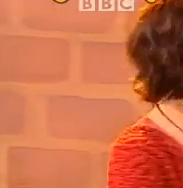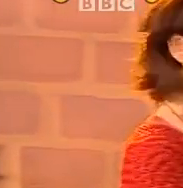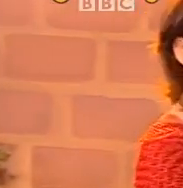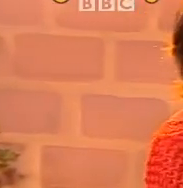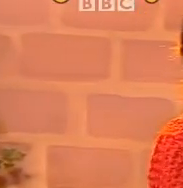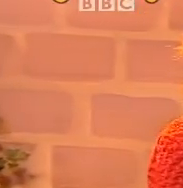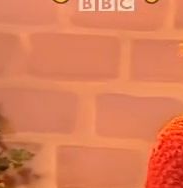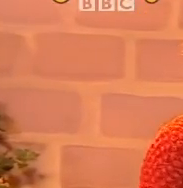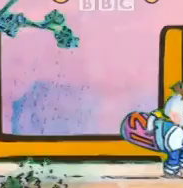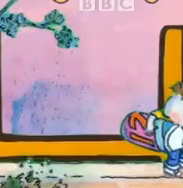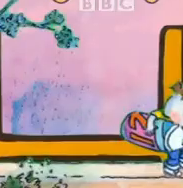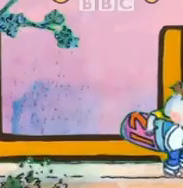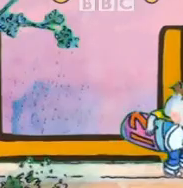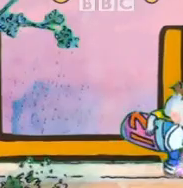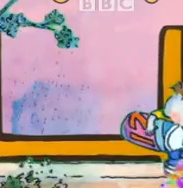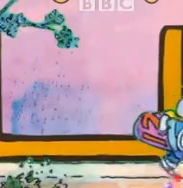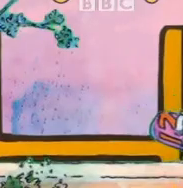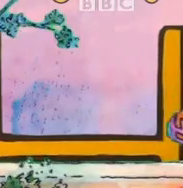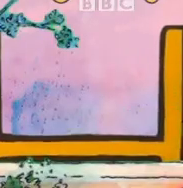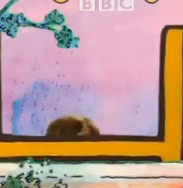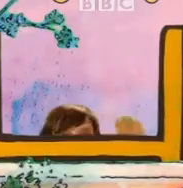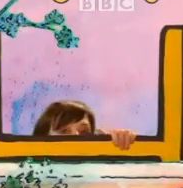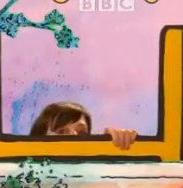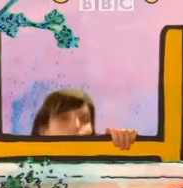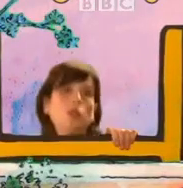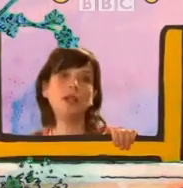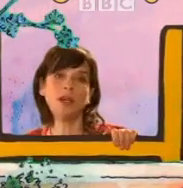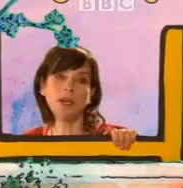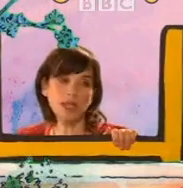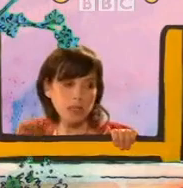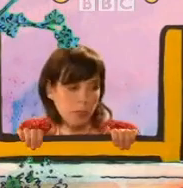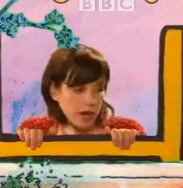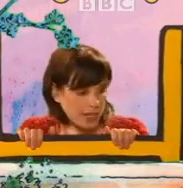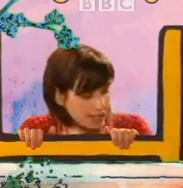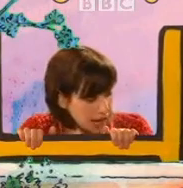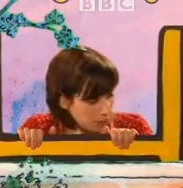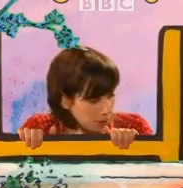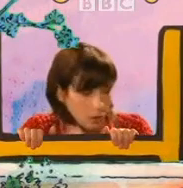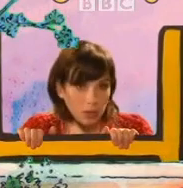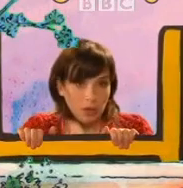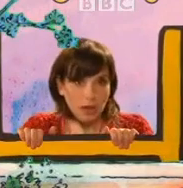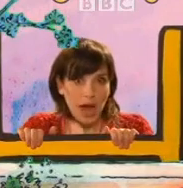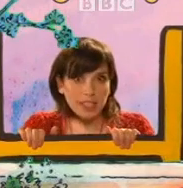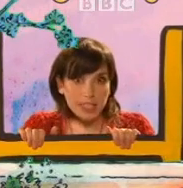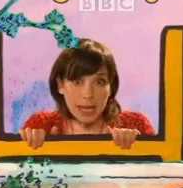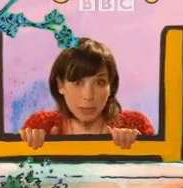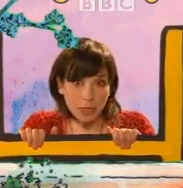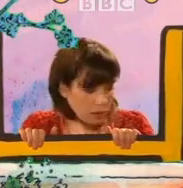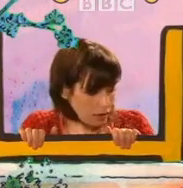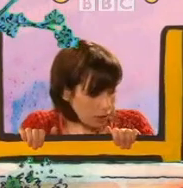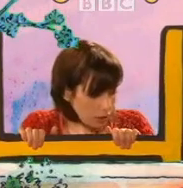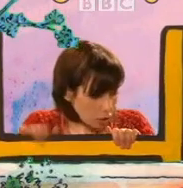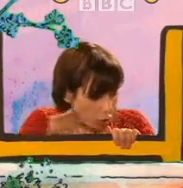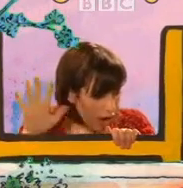the old factory wall. Humpty climbed onto the wall, sprayed his name, and